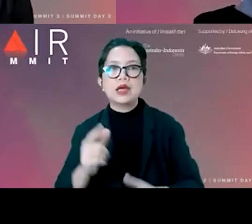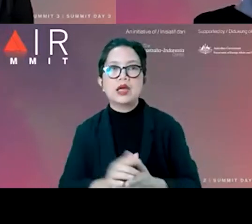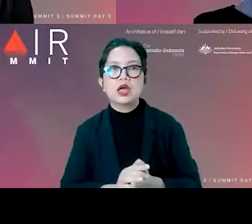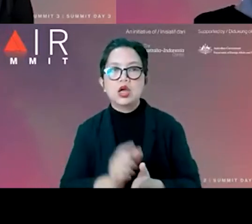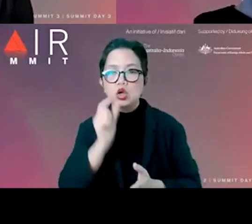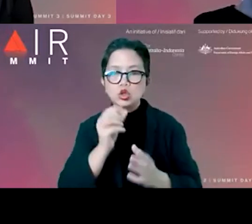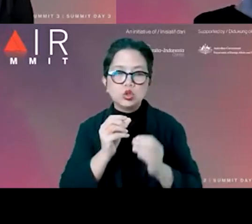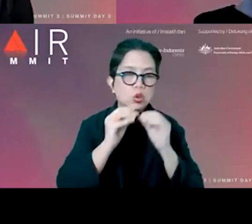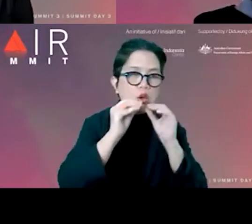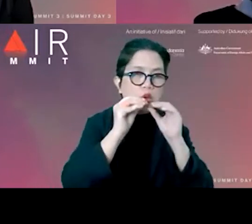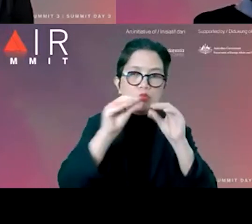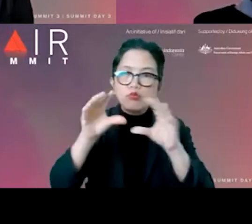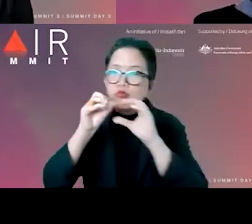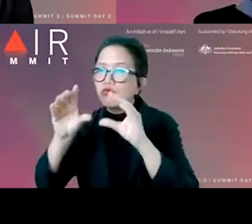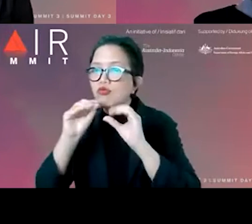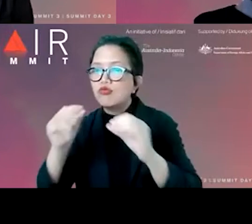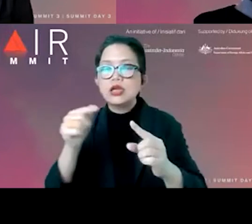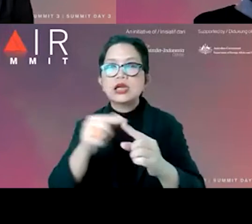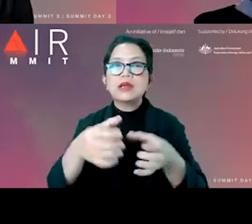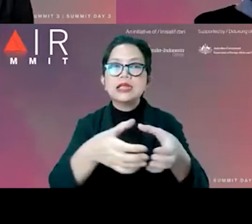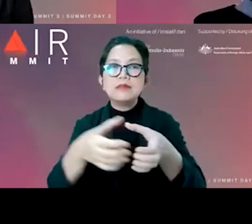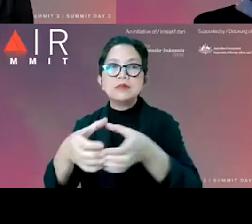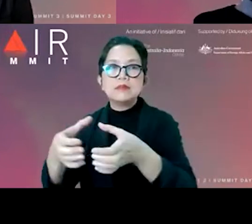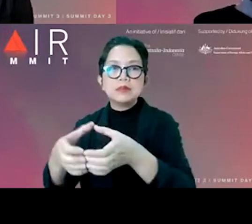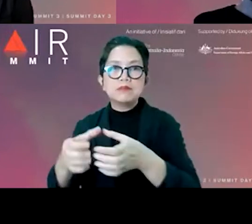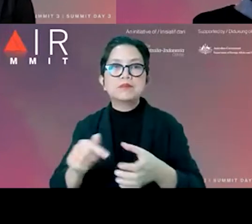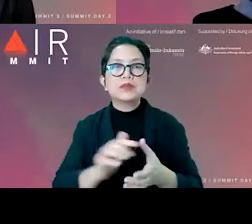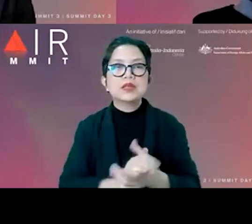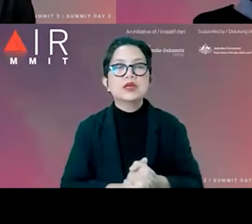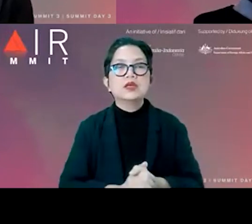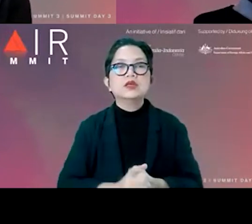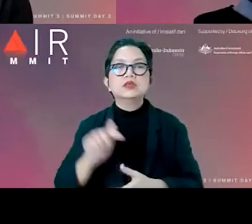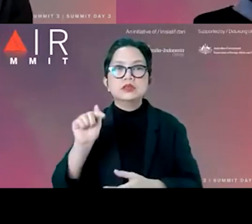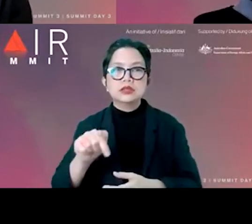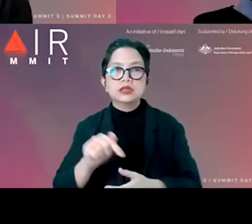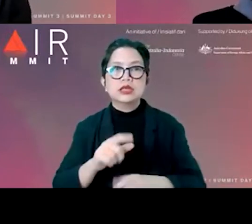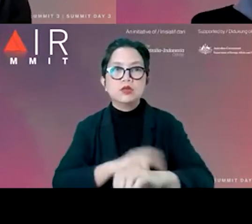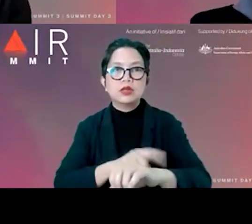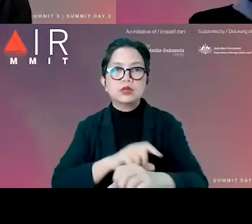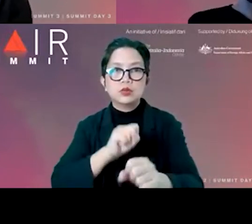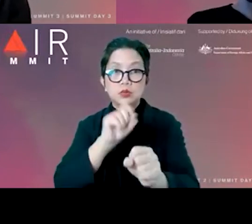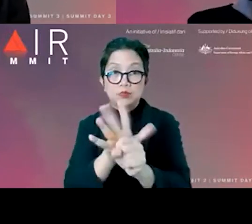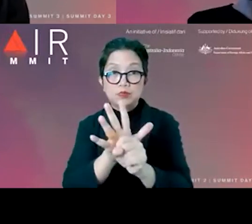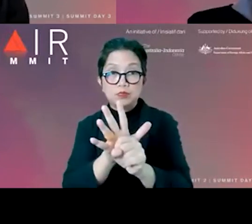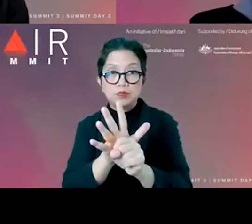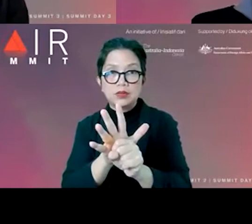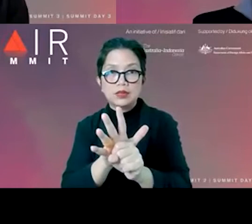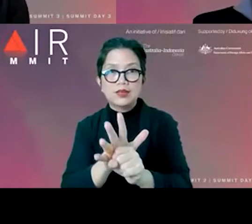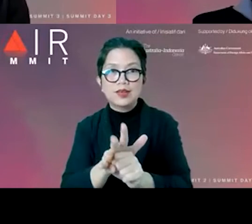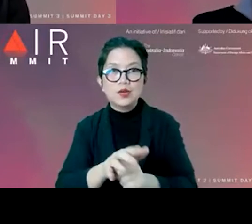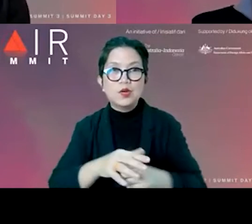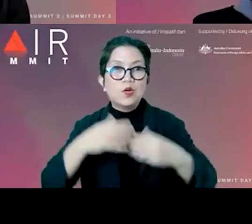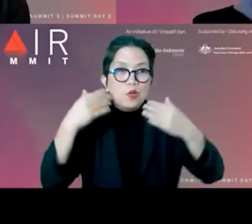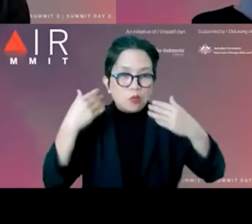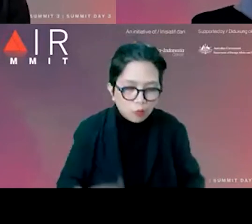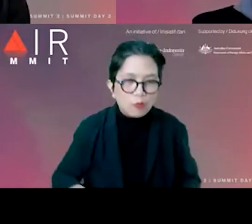to enable digital transformation. And when the pandemic came, they had a unifying event that enabled a lot of the teams within